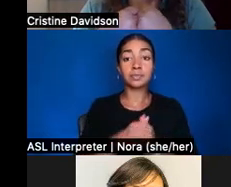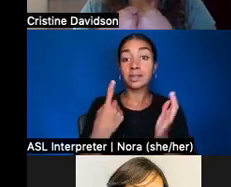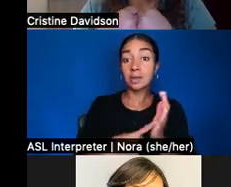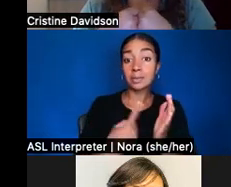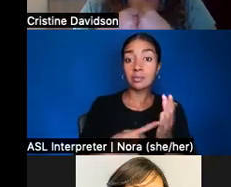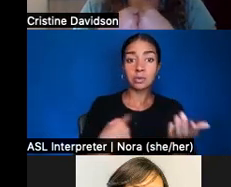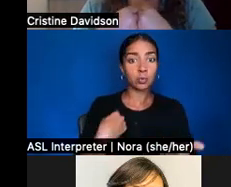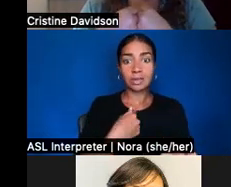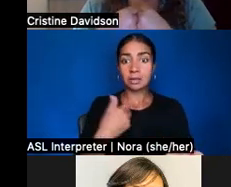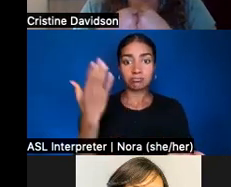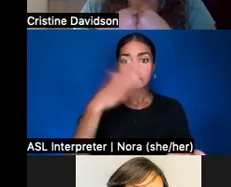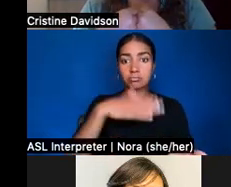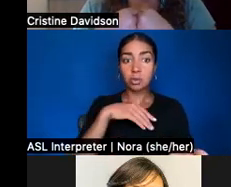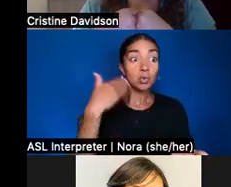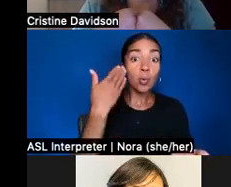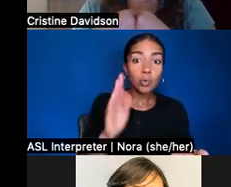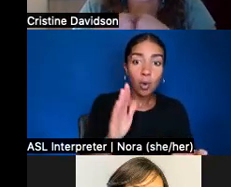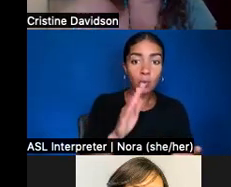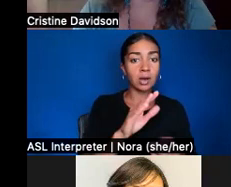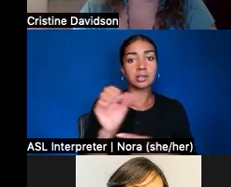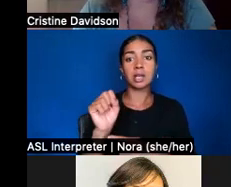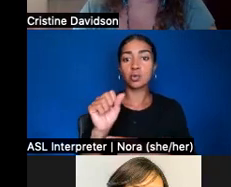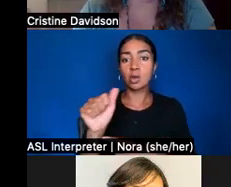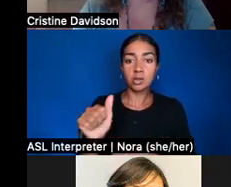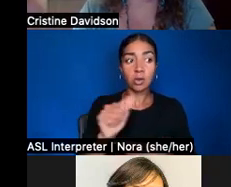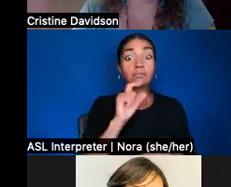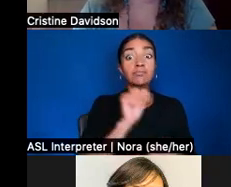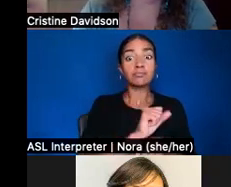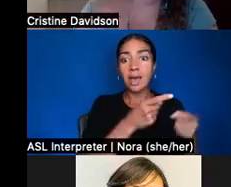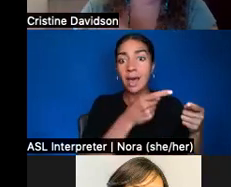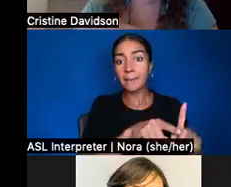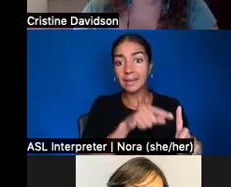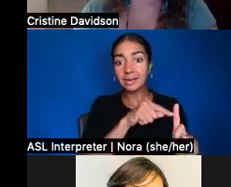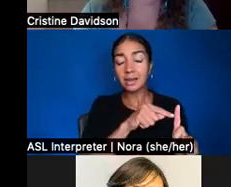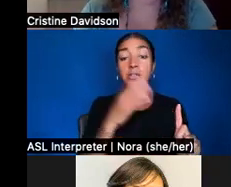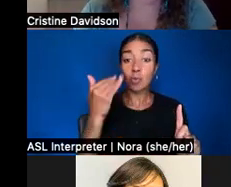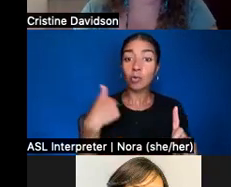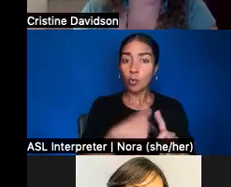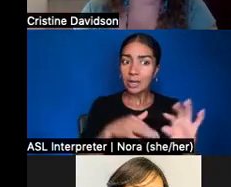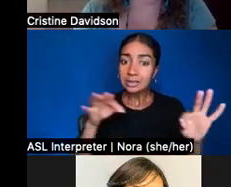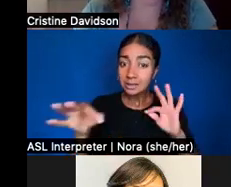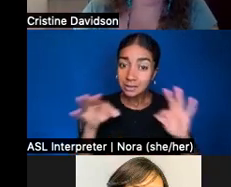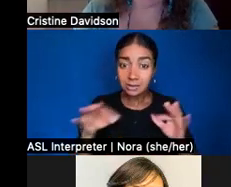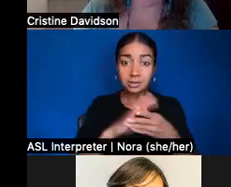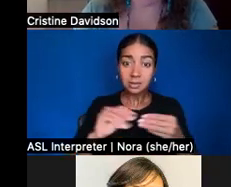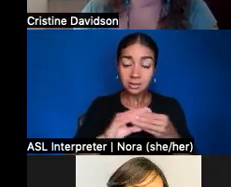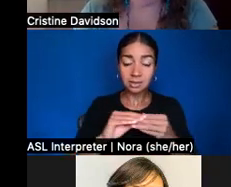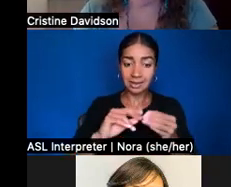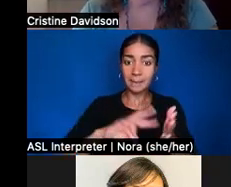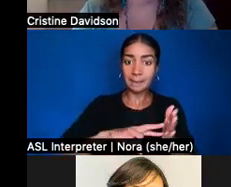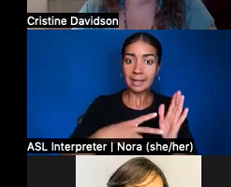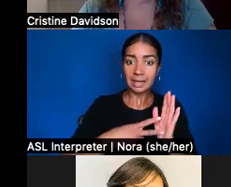crime. It can be, or, you know, that's why we kind of talk a lot about the definitions of sexual assault, because a lot of